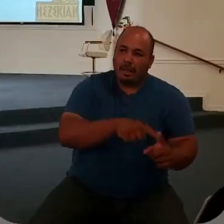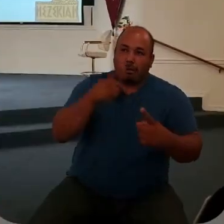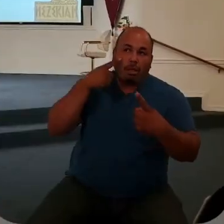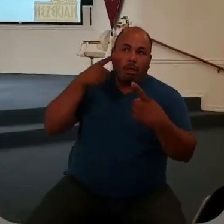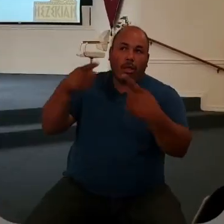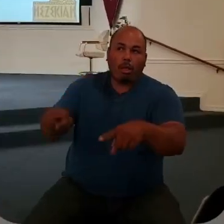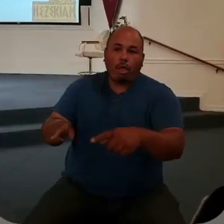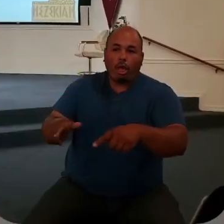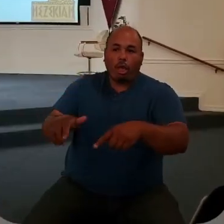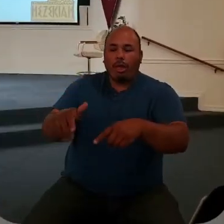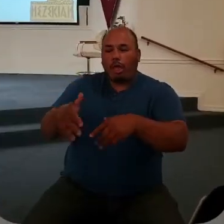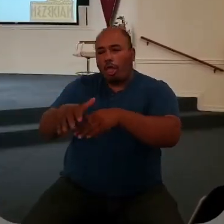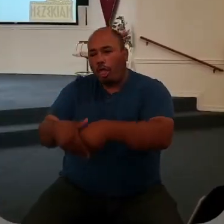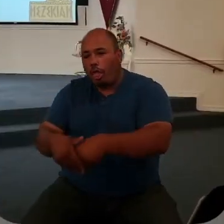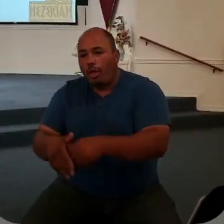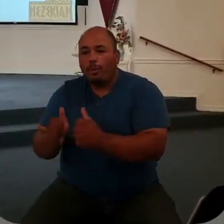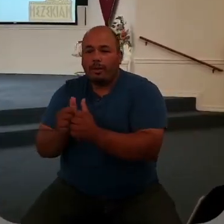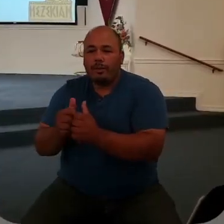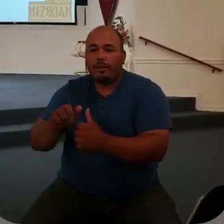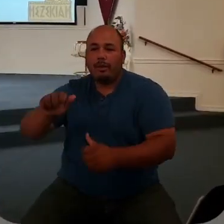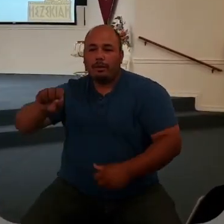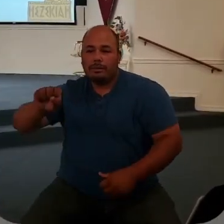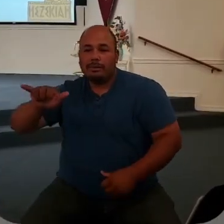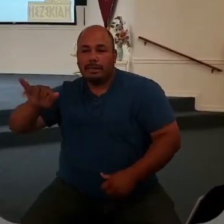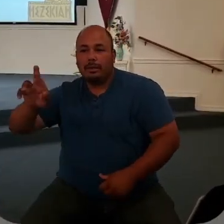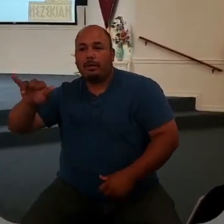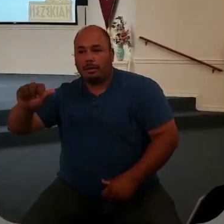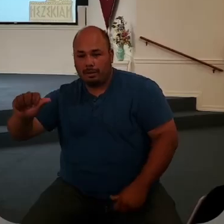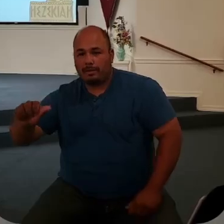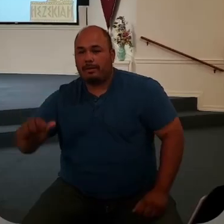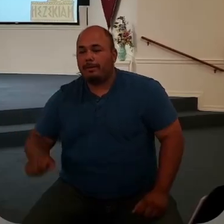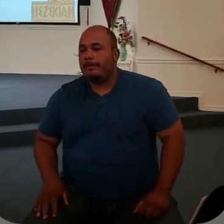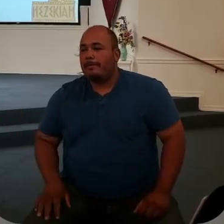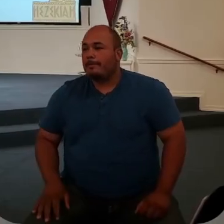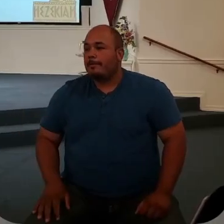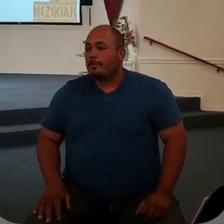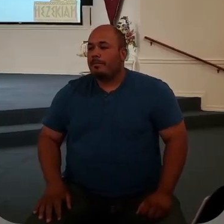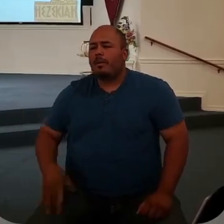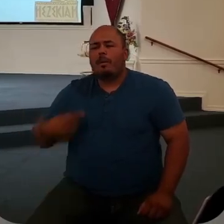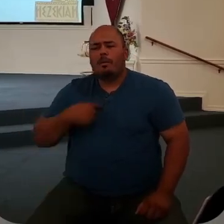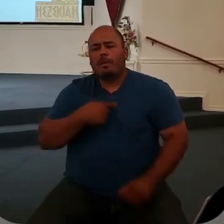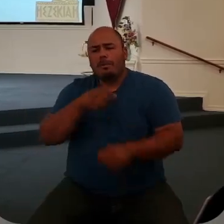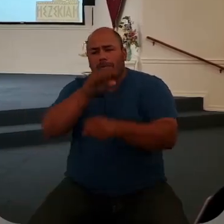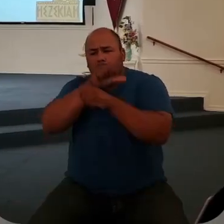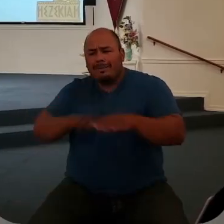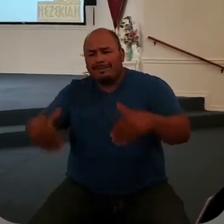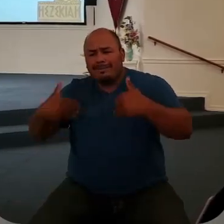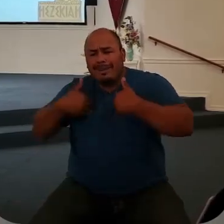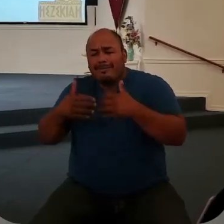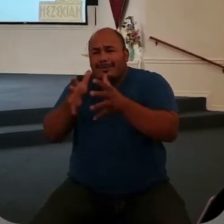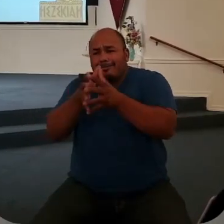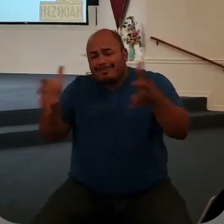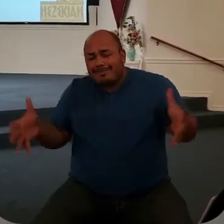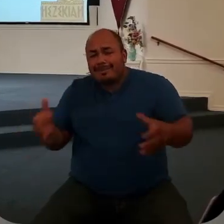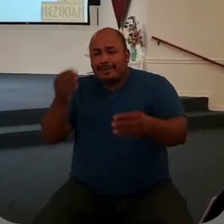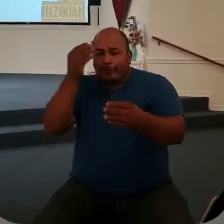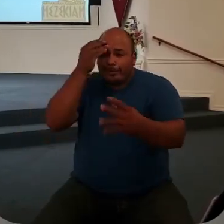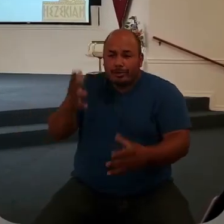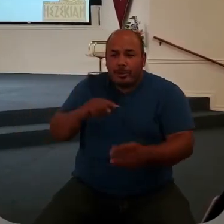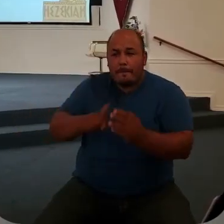weeks ago. We are blessed to have a lot of information about this time in that part of the